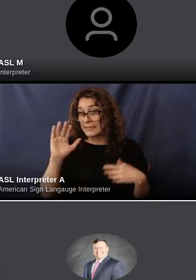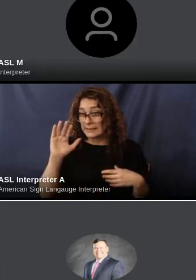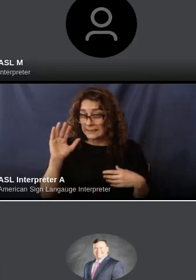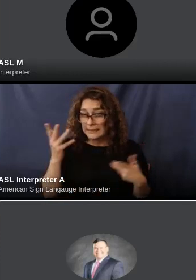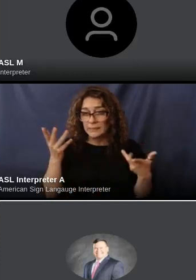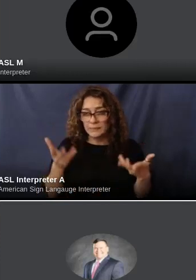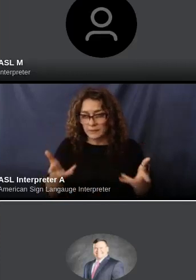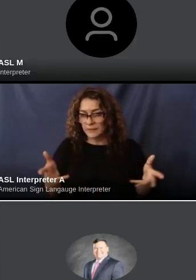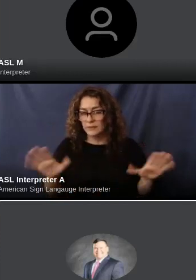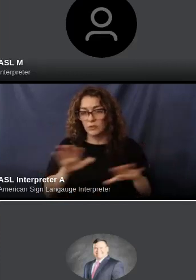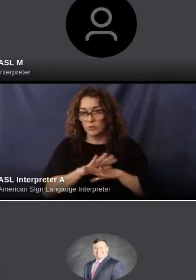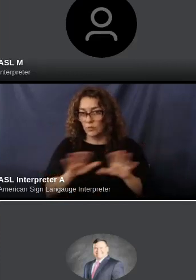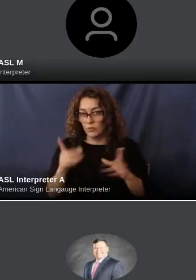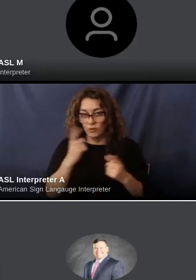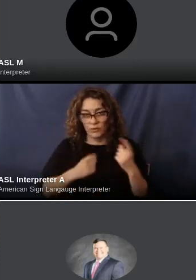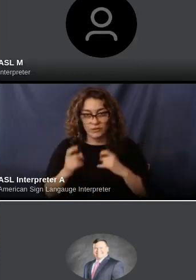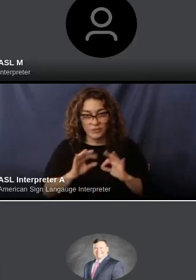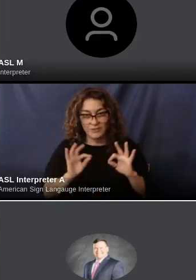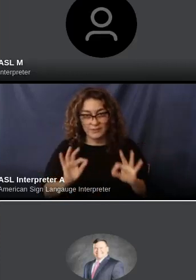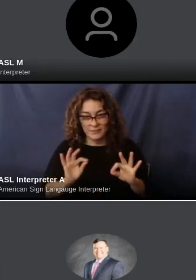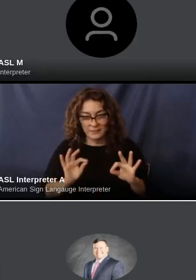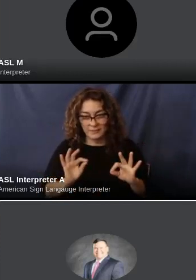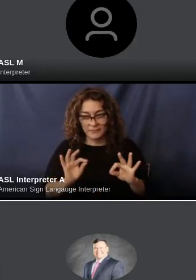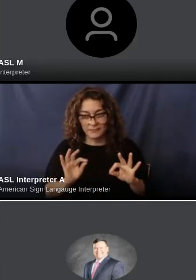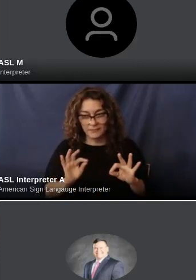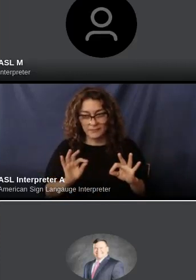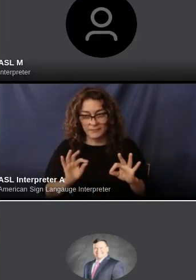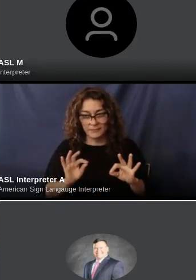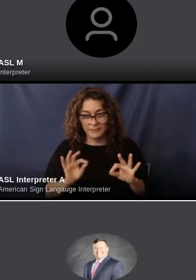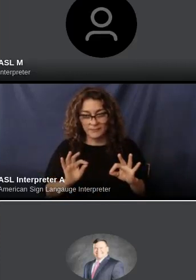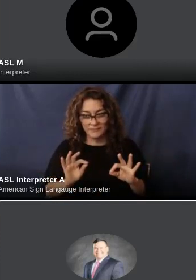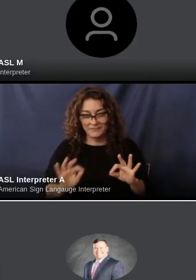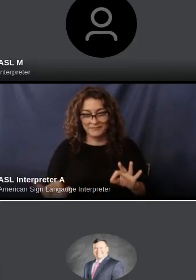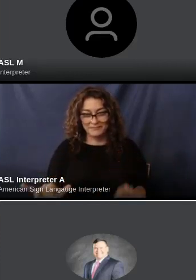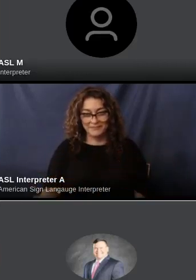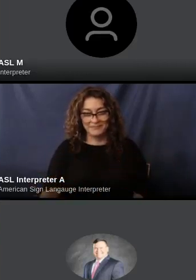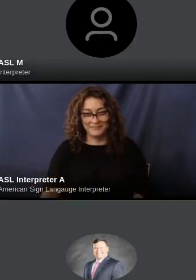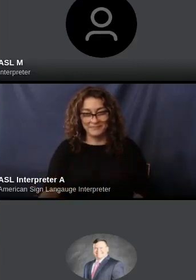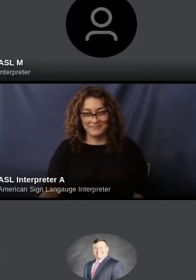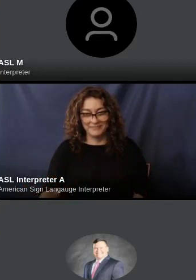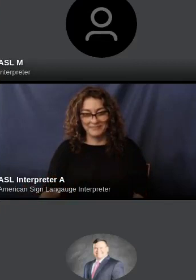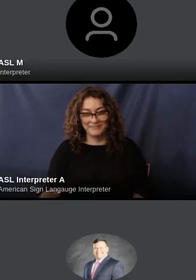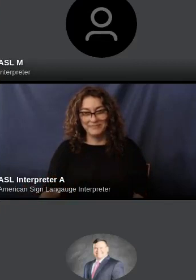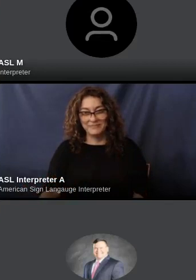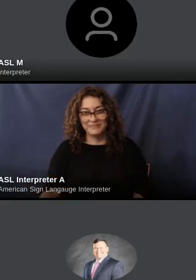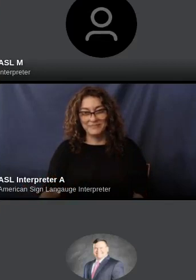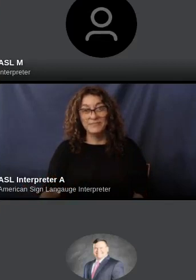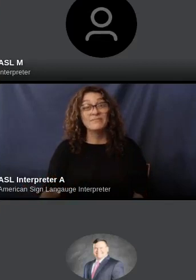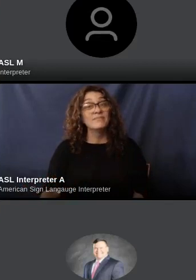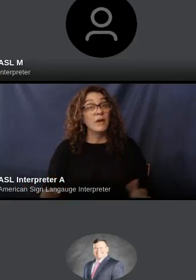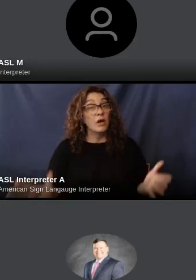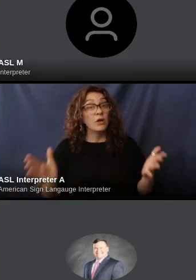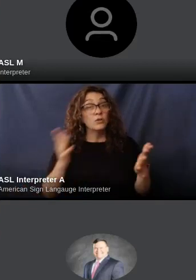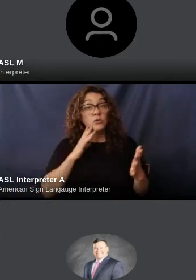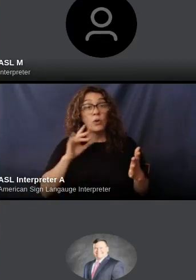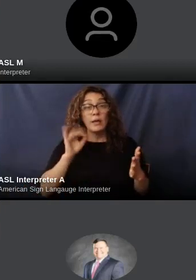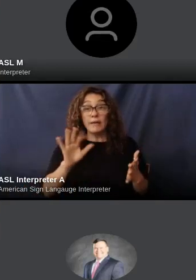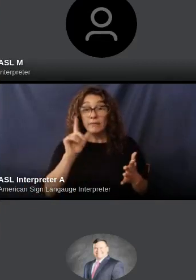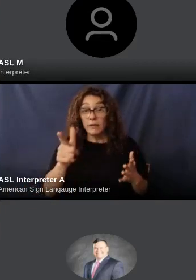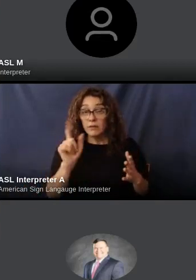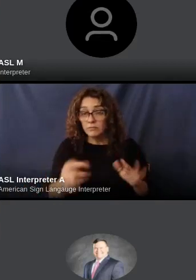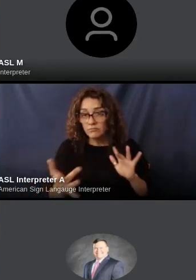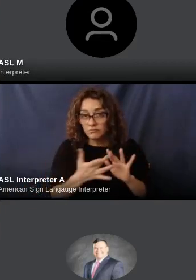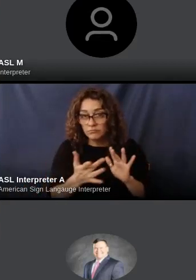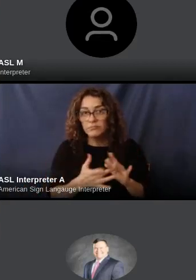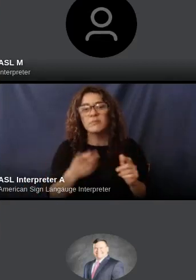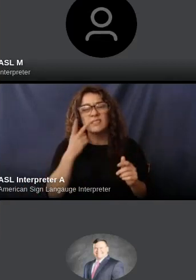like all of the questions that we have so far. Awesome. Wonderful. Well, my contact information is